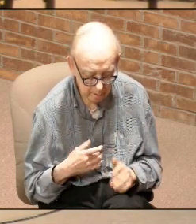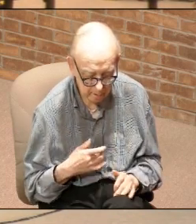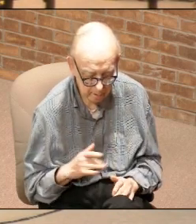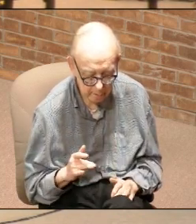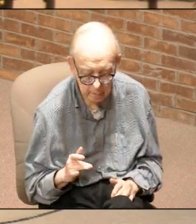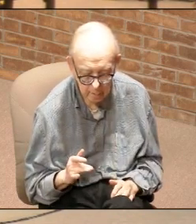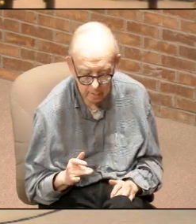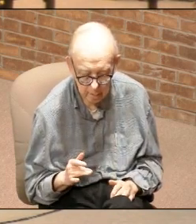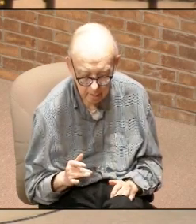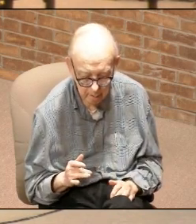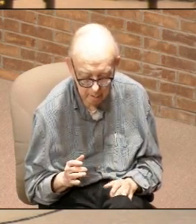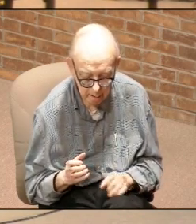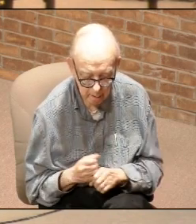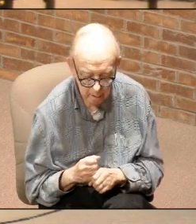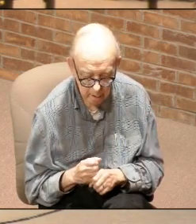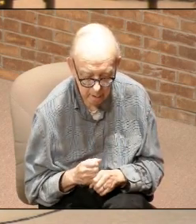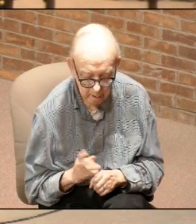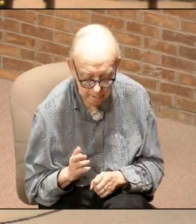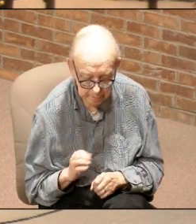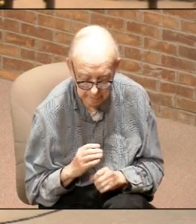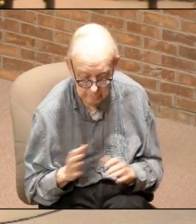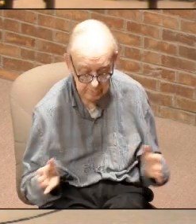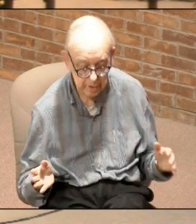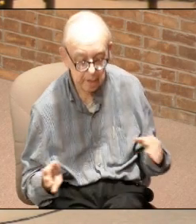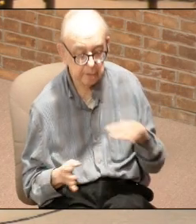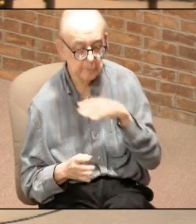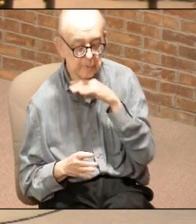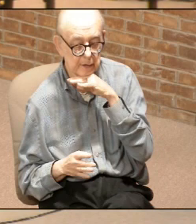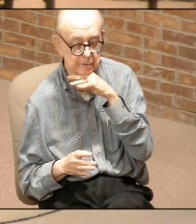sometimes get to be a big mess